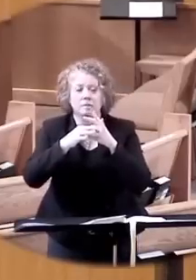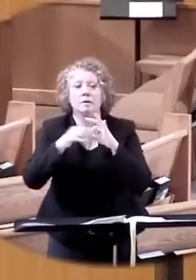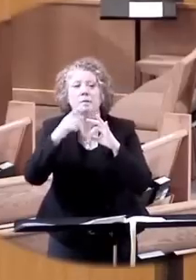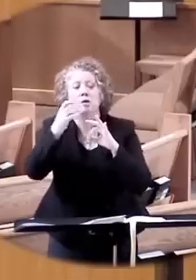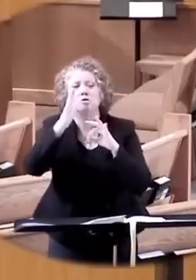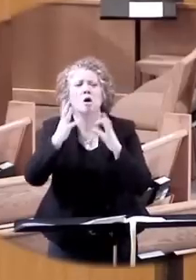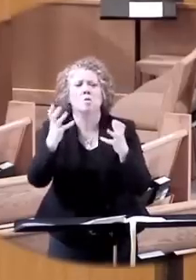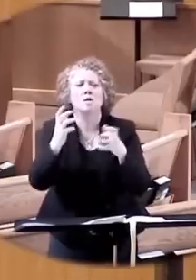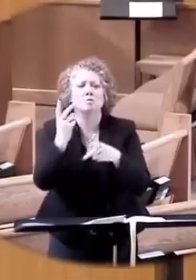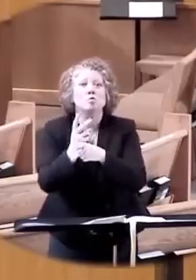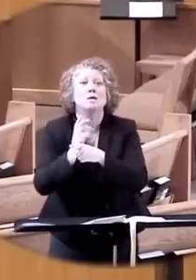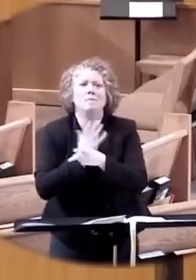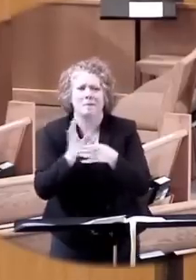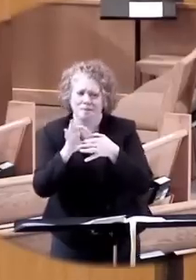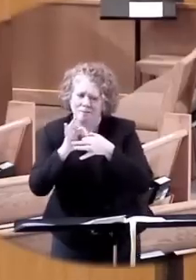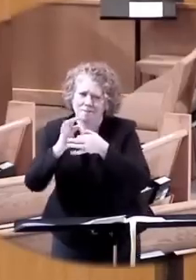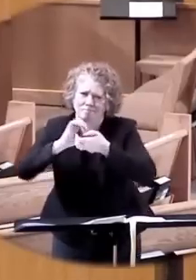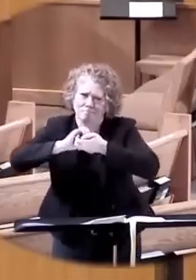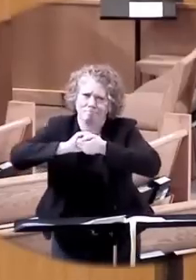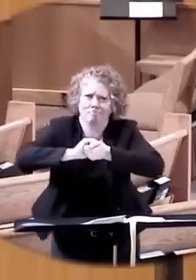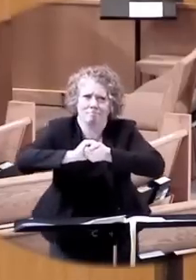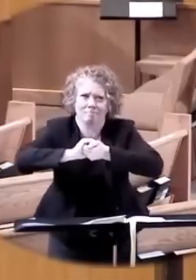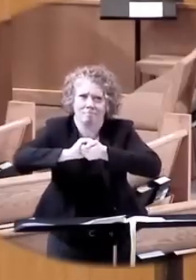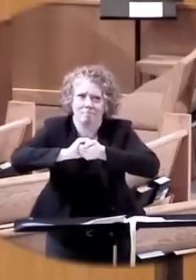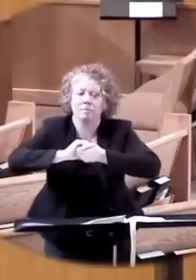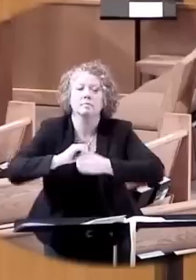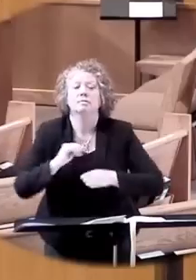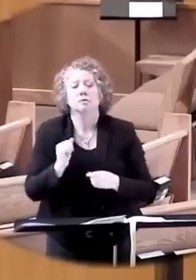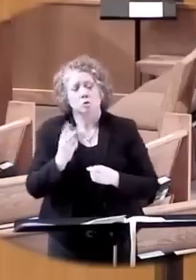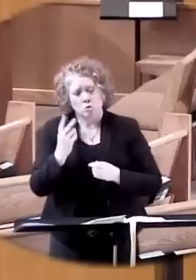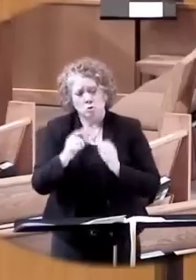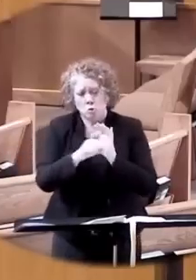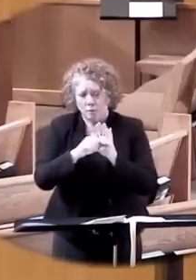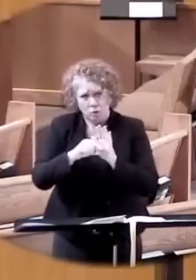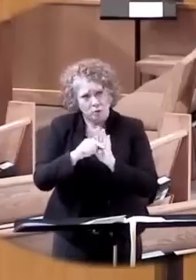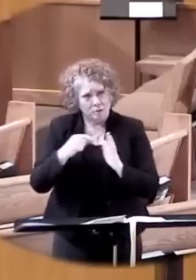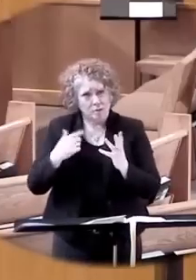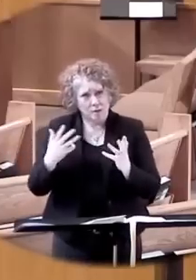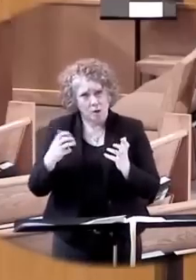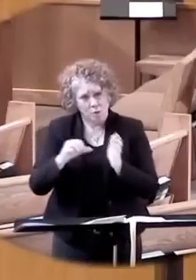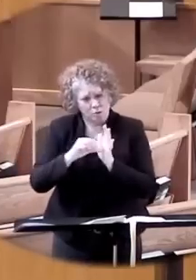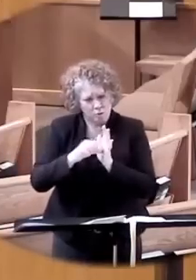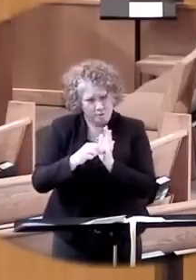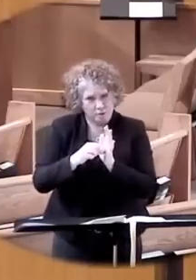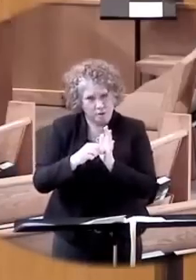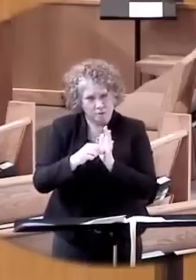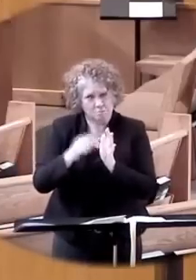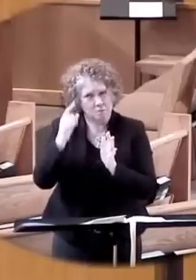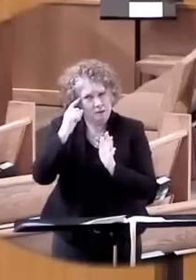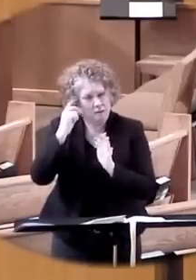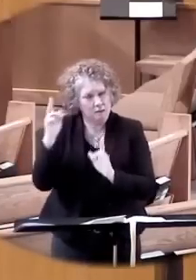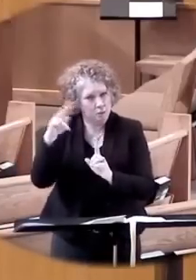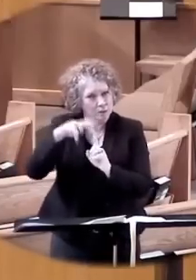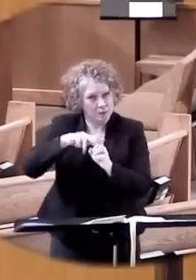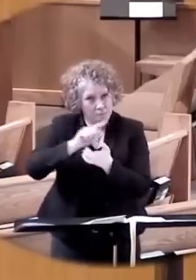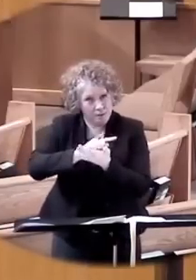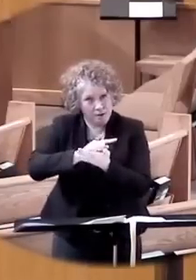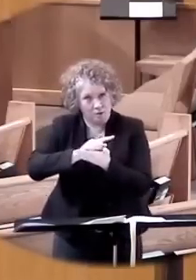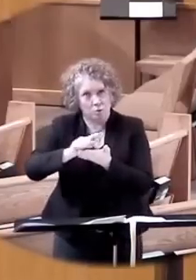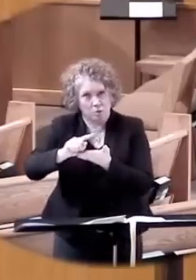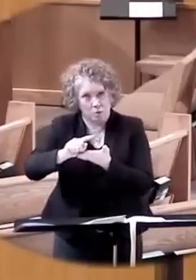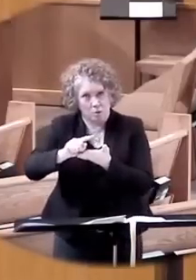two aspects of the gospel, two verses that I believe we can take with us throughout this coming week.